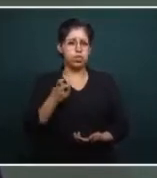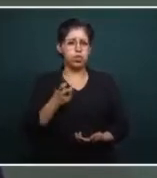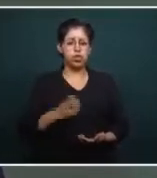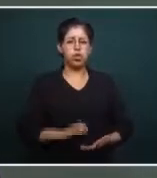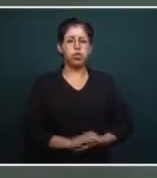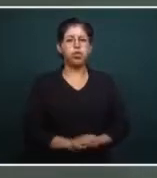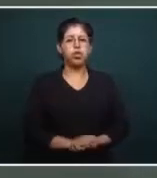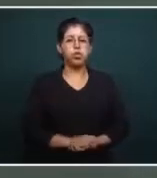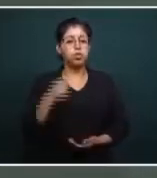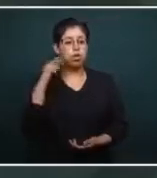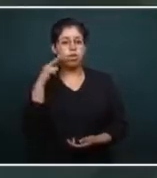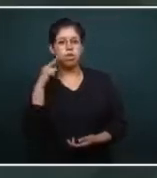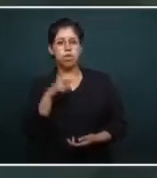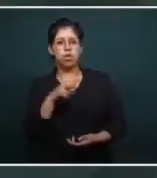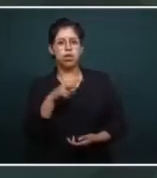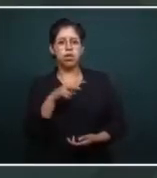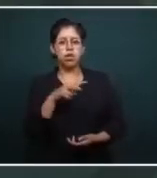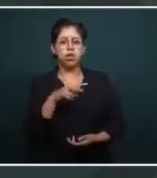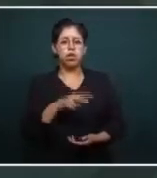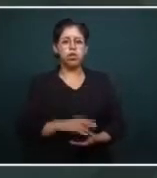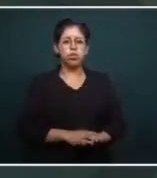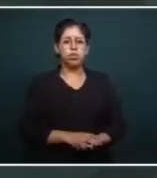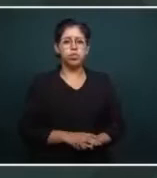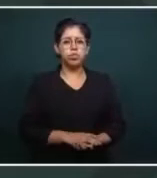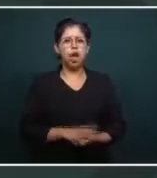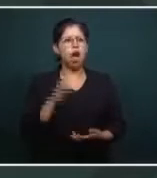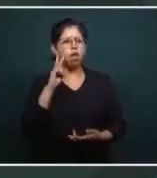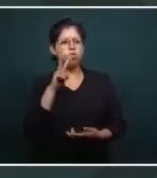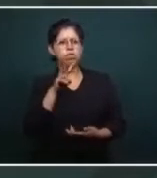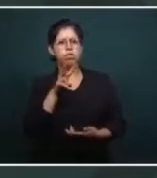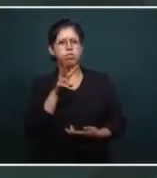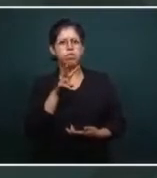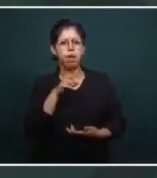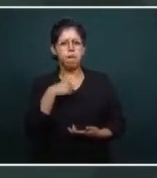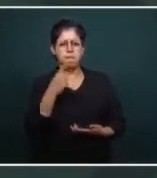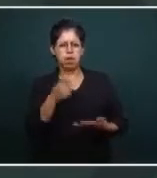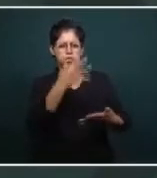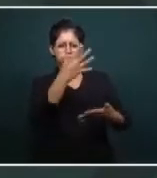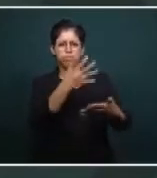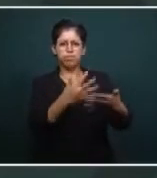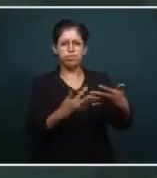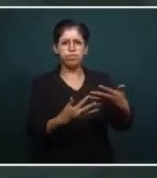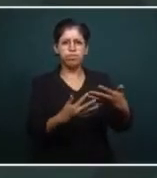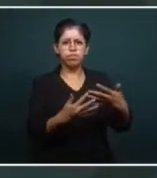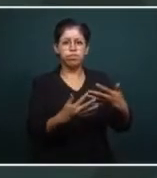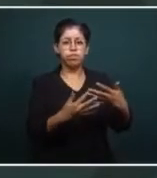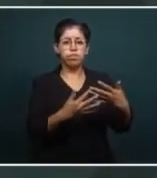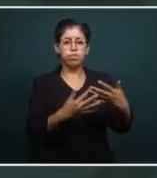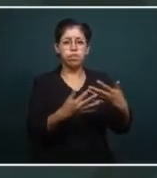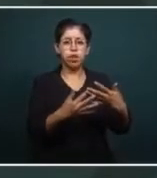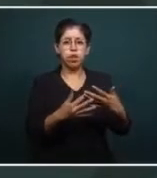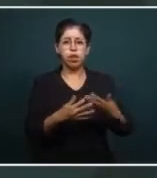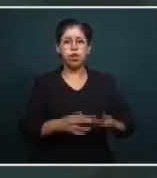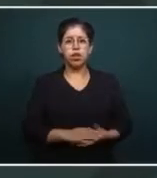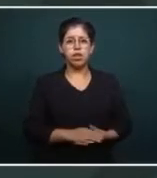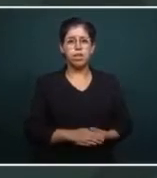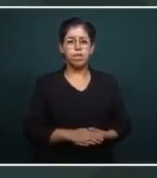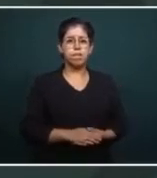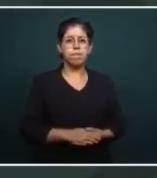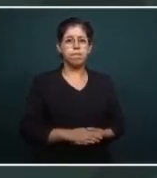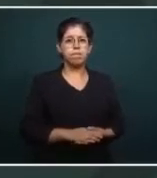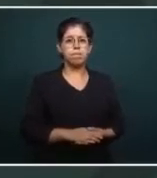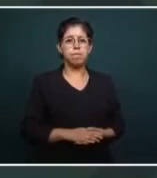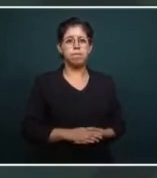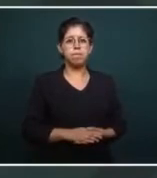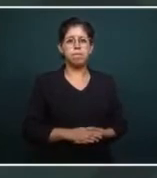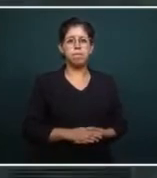this meeting del comportamiento from the de behavior los países en of el the mundo countries in the world con relación a los